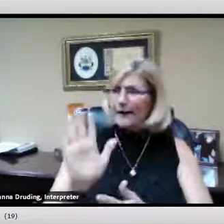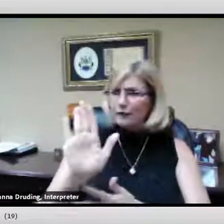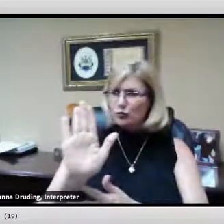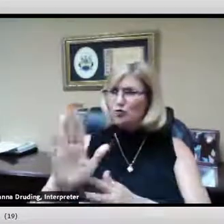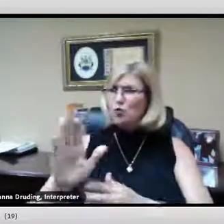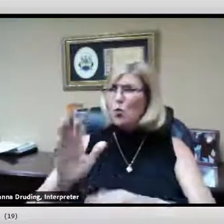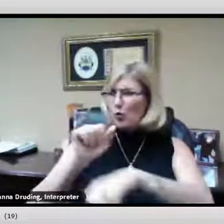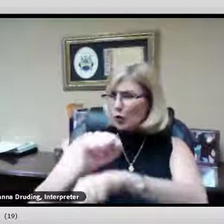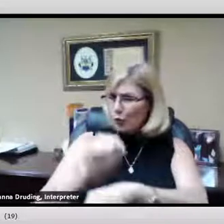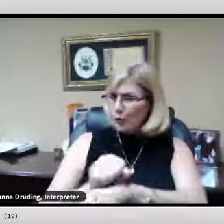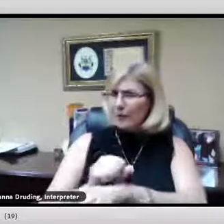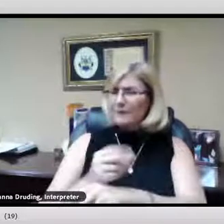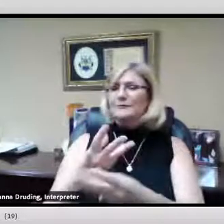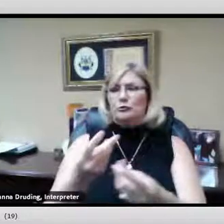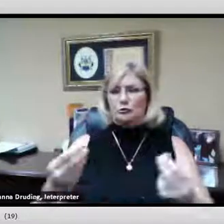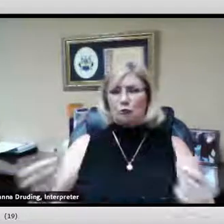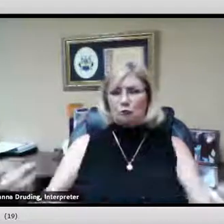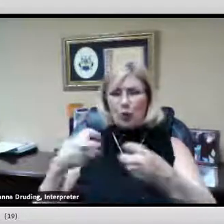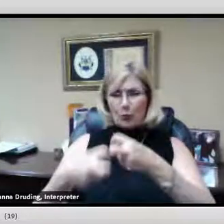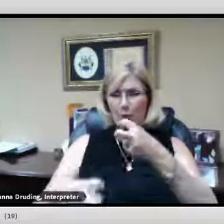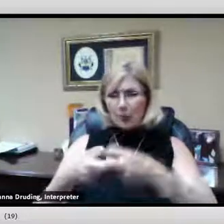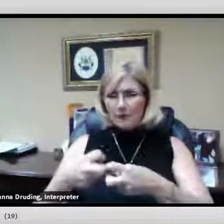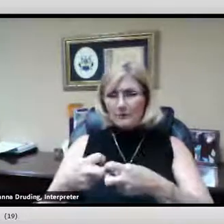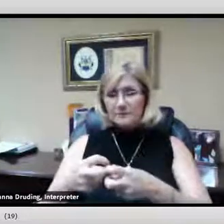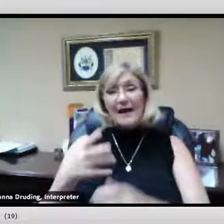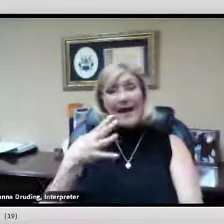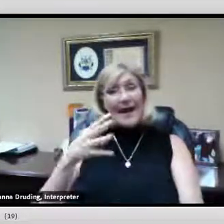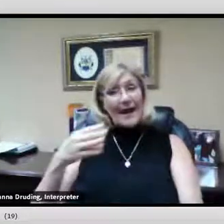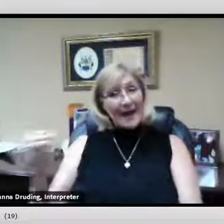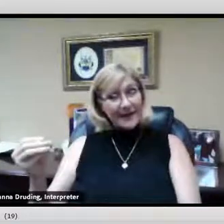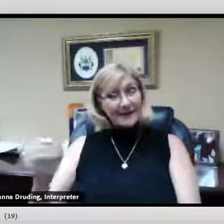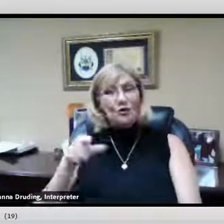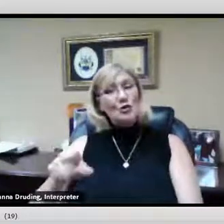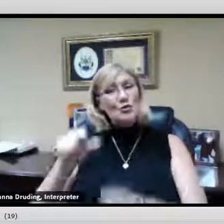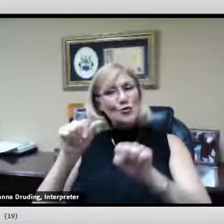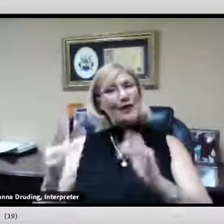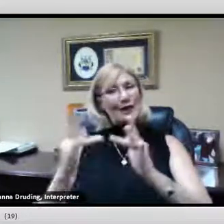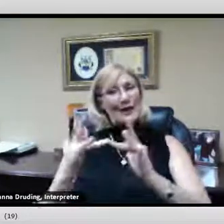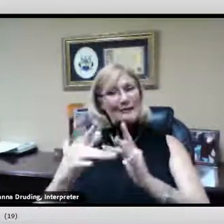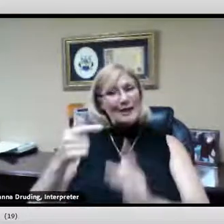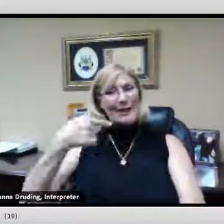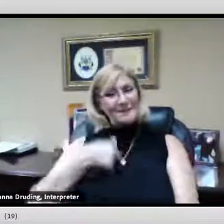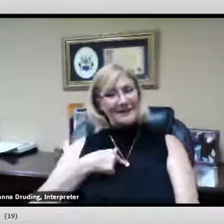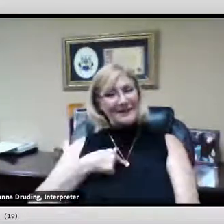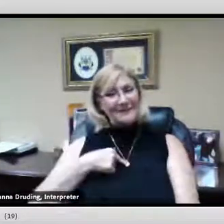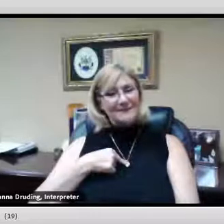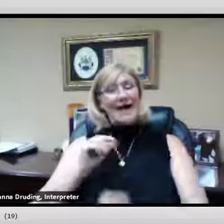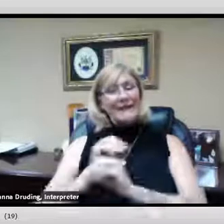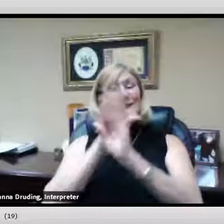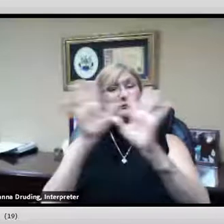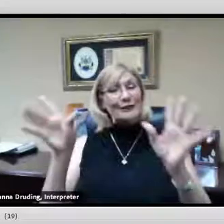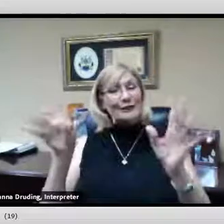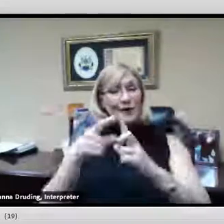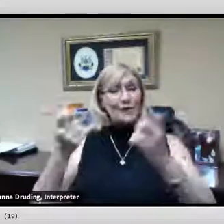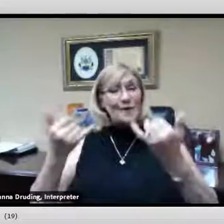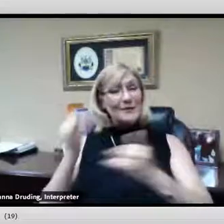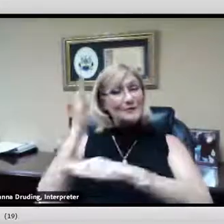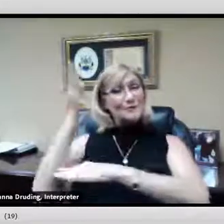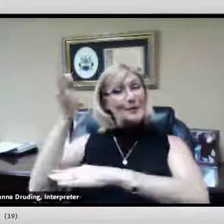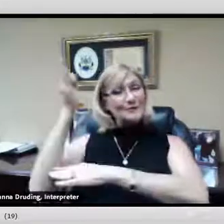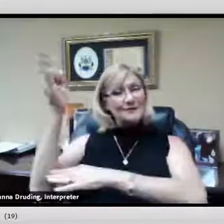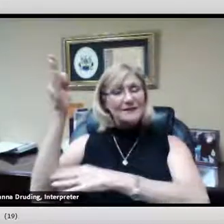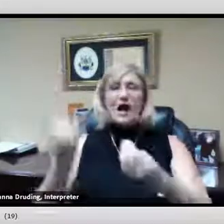solve problems. And you can contact me. As is clear from this presentation, a lot of this